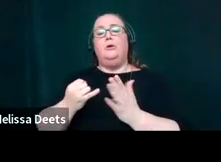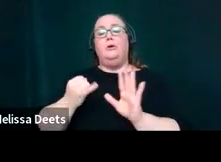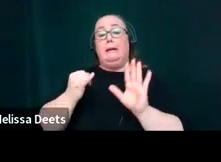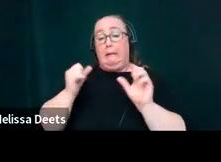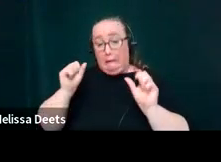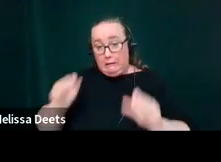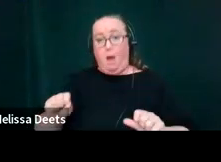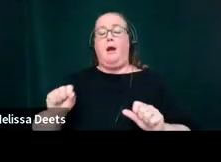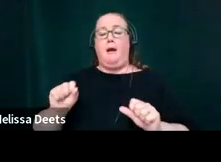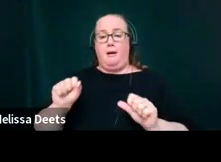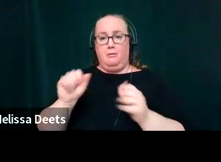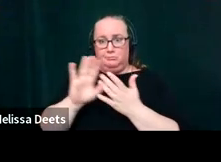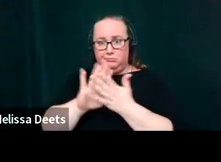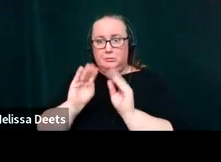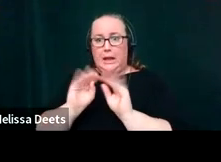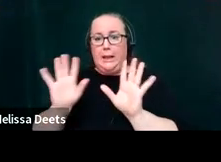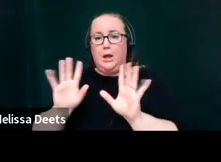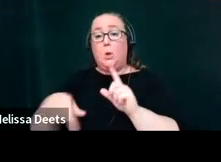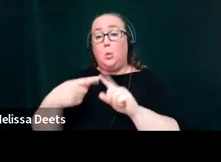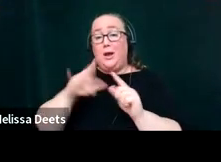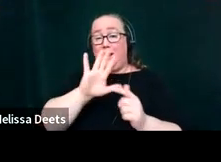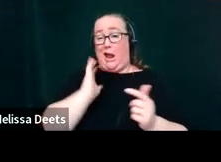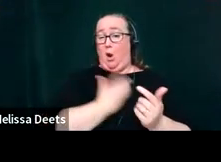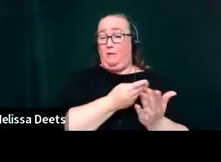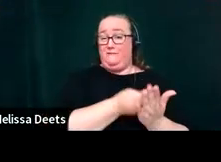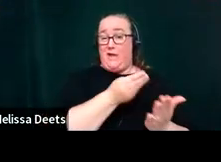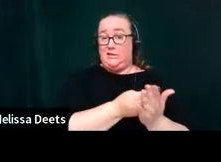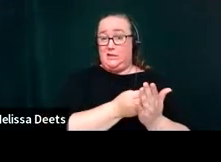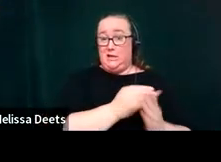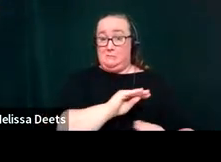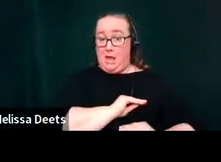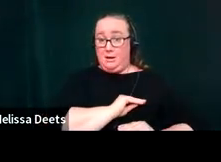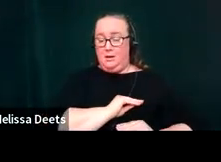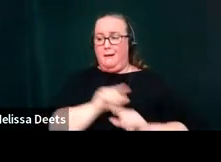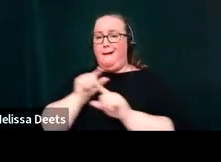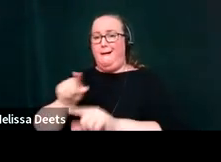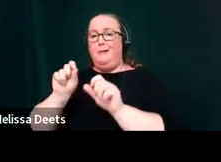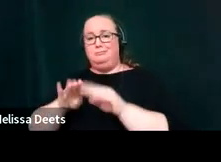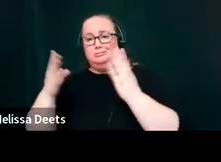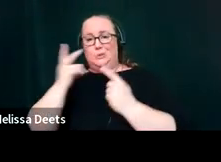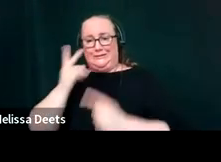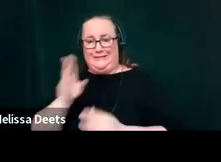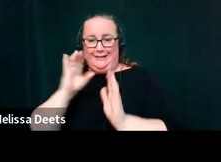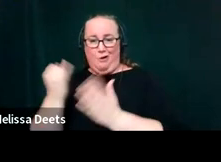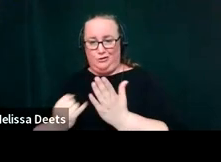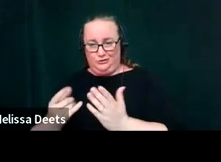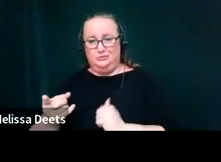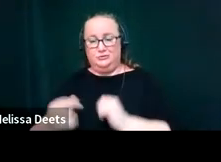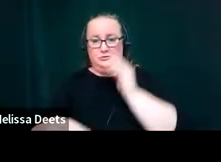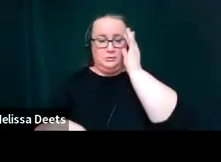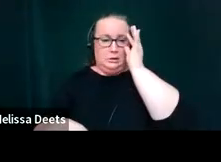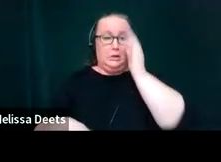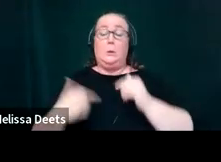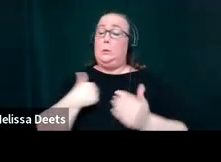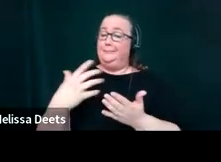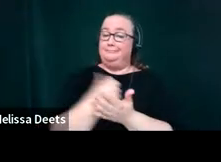the fundraising threshold is met. And last year, we were able to raise $85,000 through this challenge to